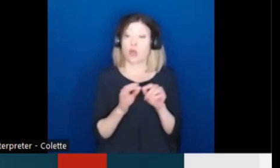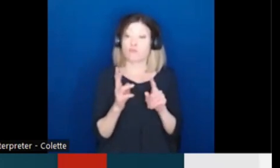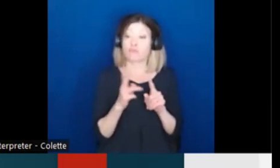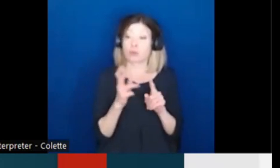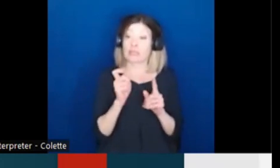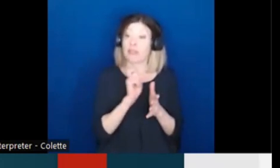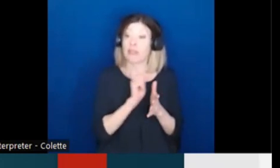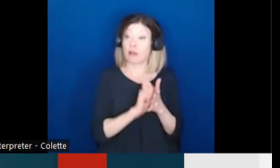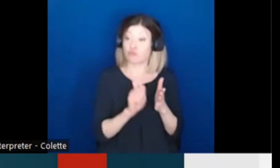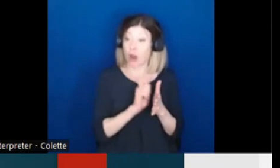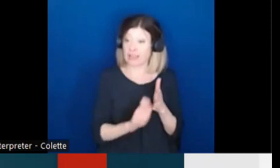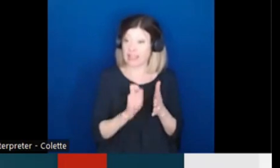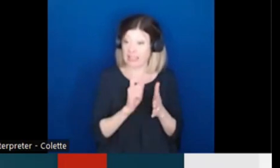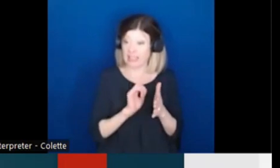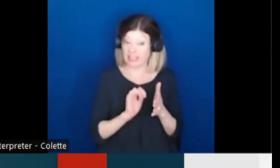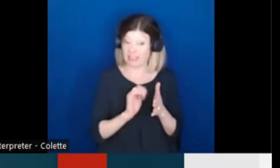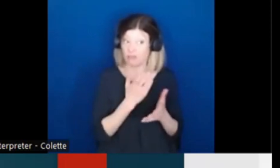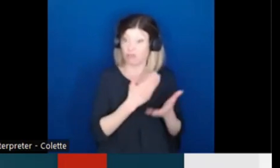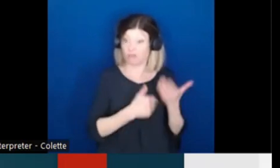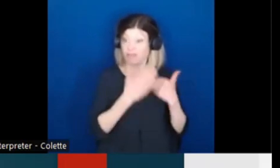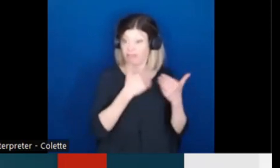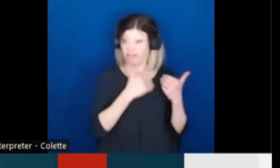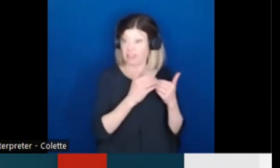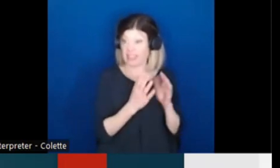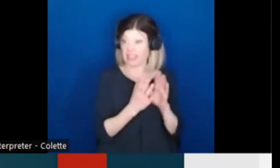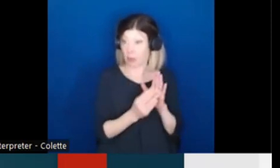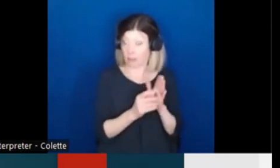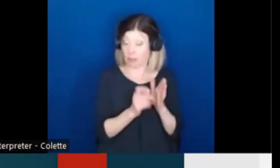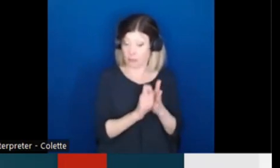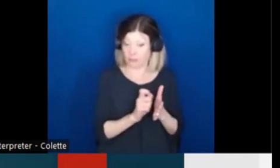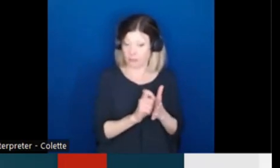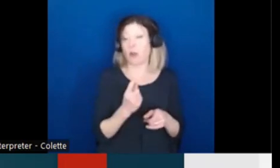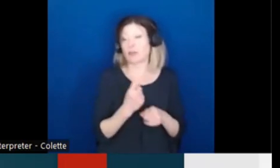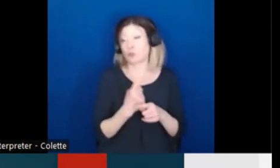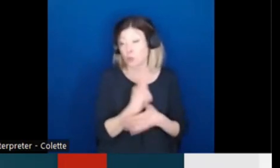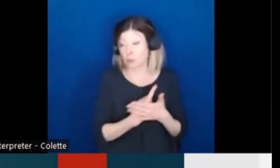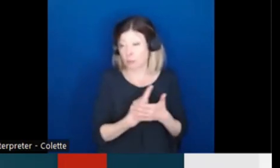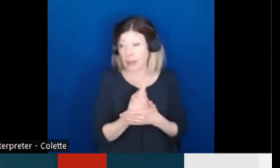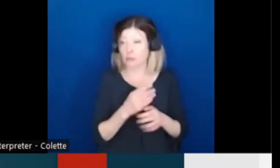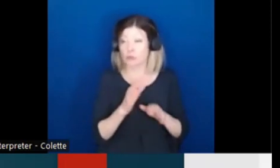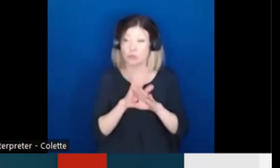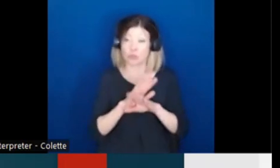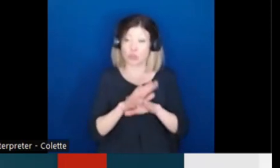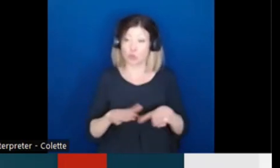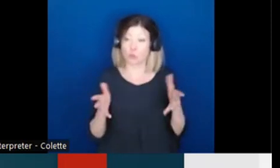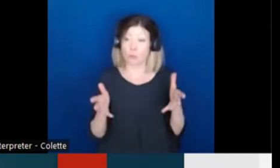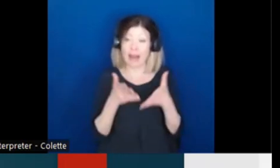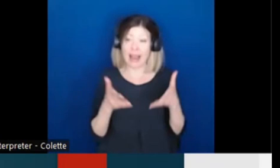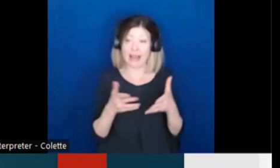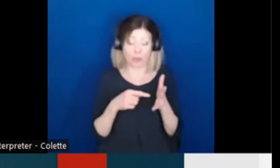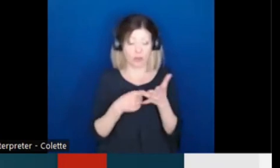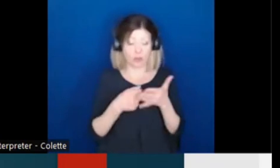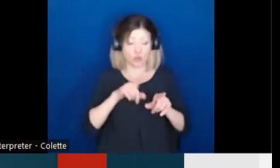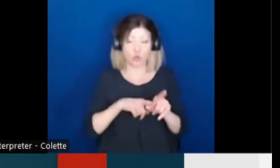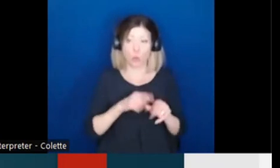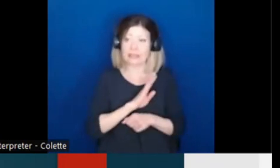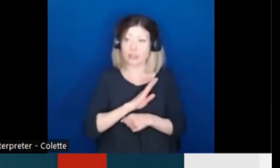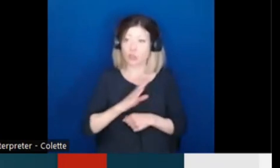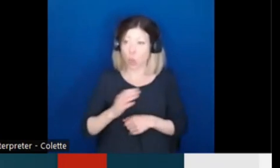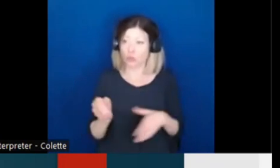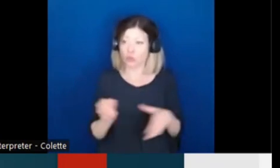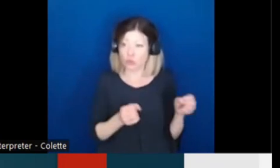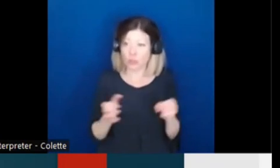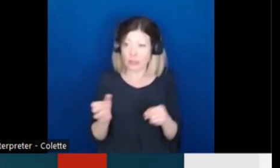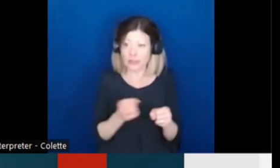before about the toy soldiers and the idea that each of the children having an island and how it all began in those childish ways. In the